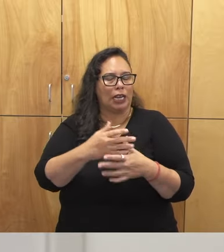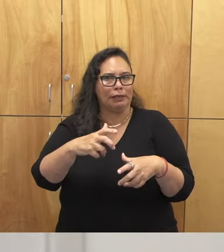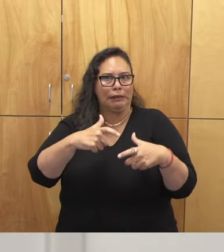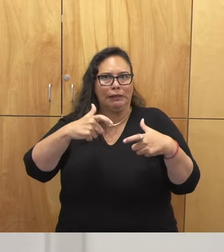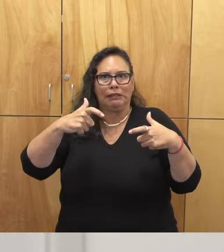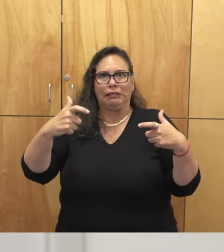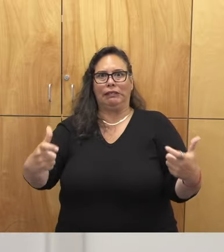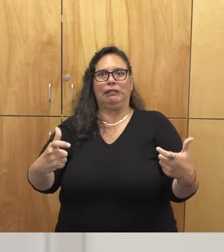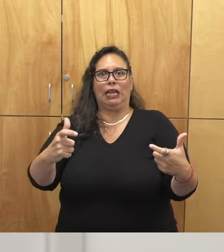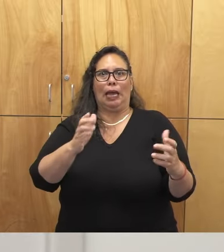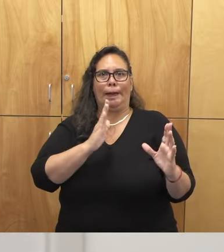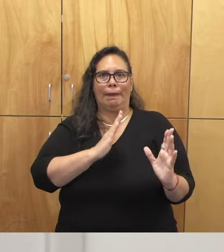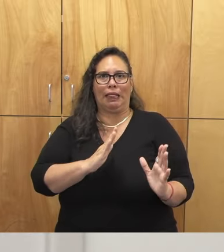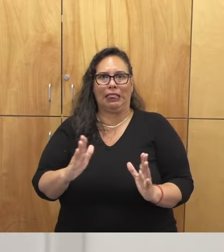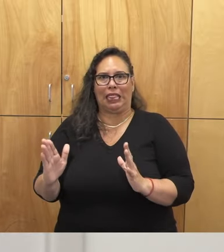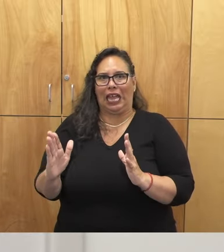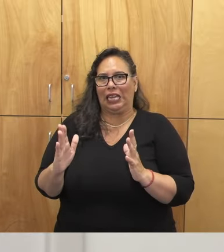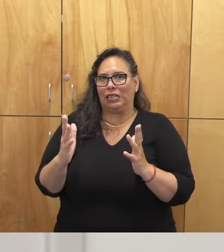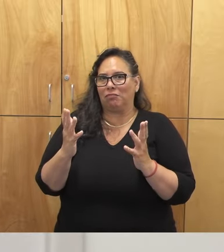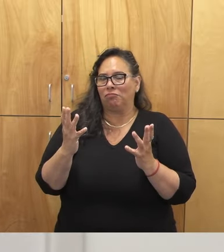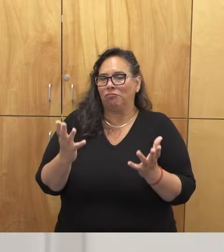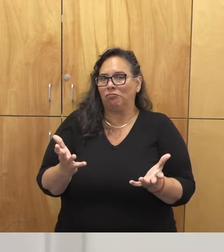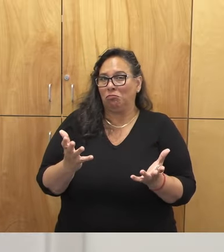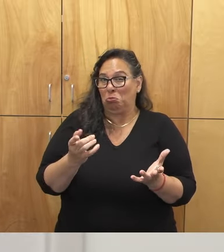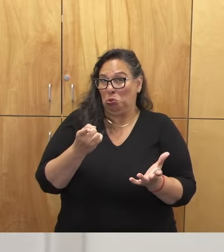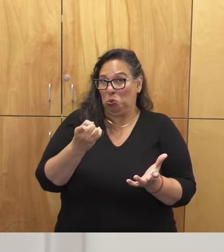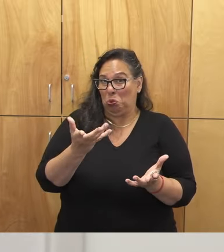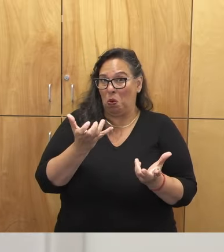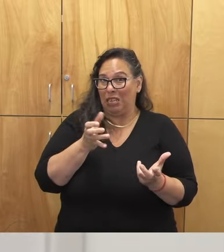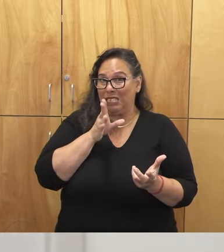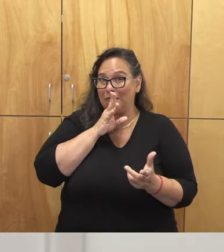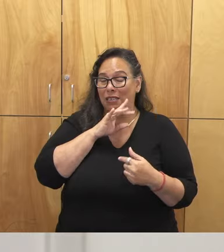plan. So Jim or Viva, do you want to speak to that?